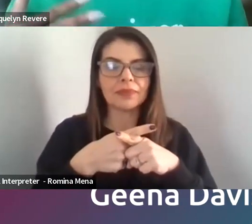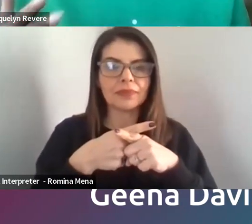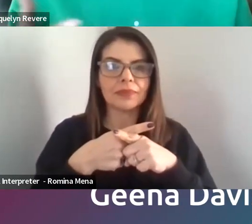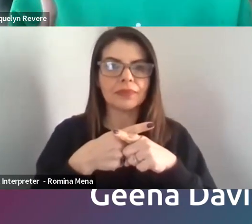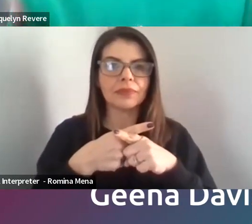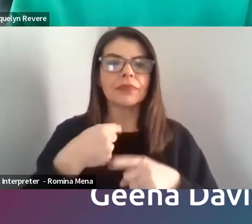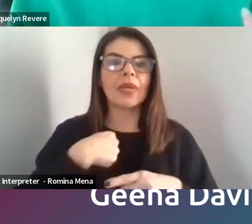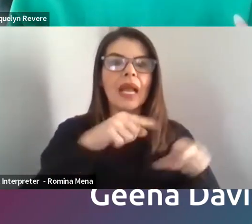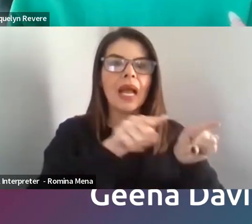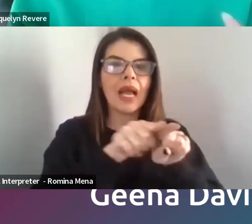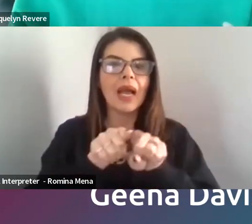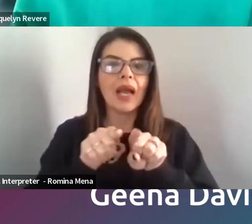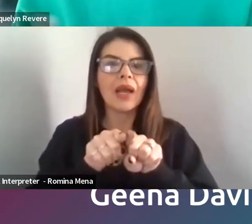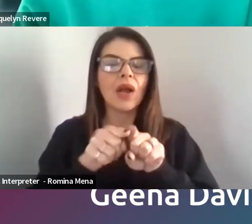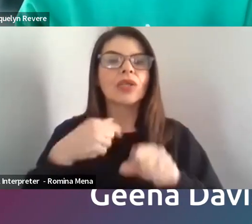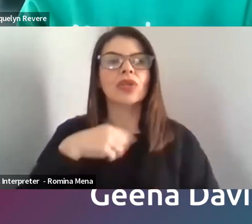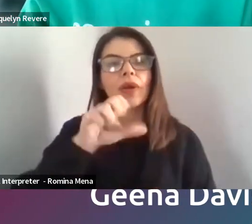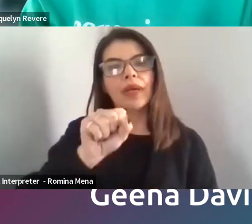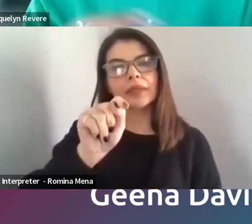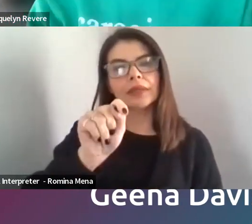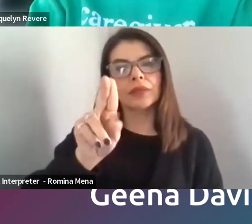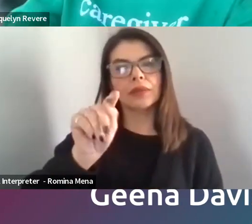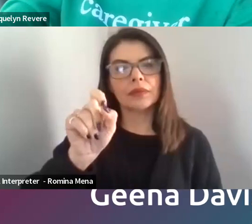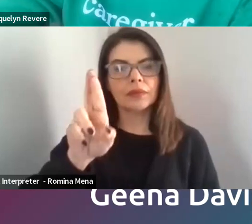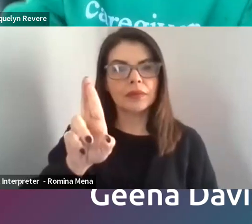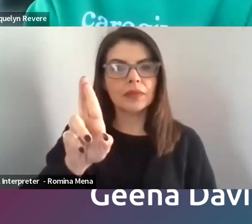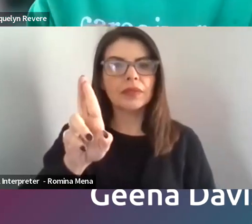I also stutter, and so